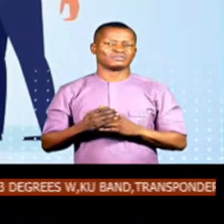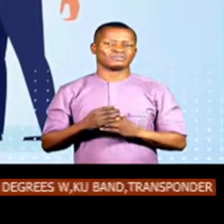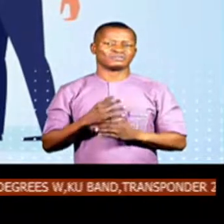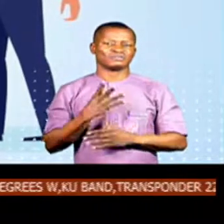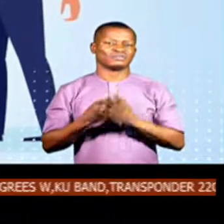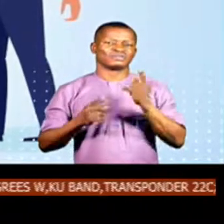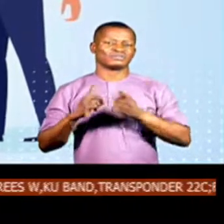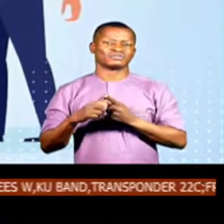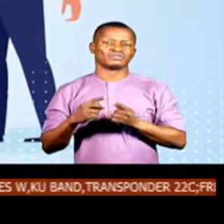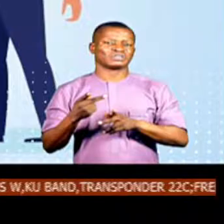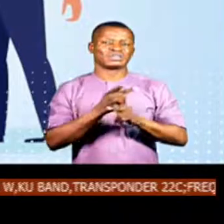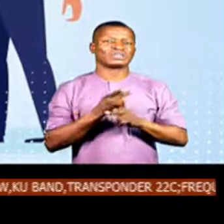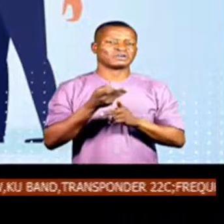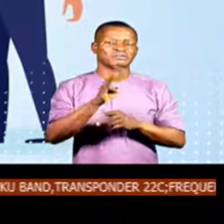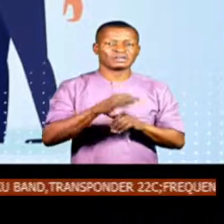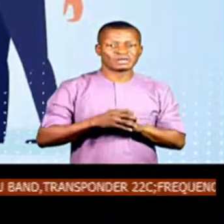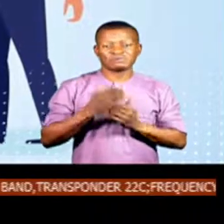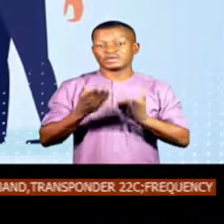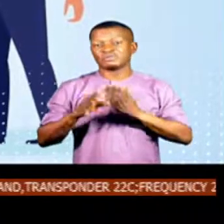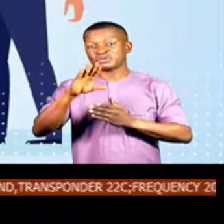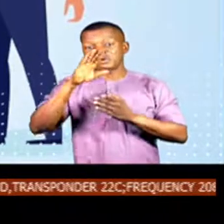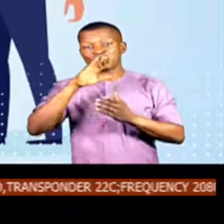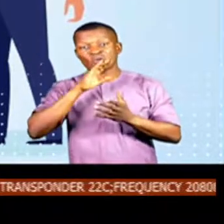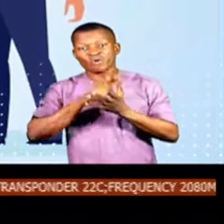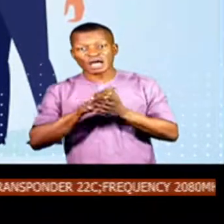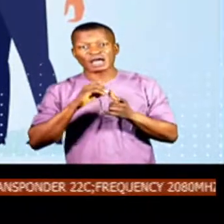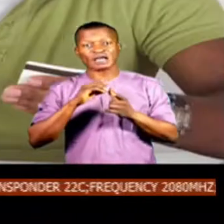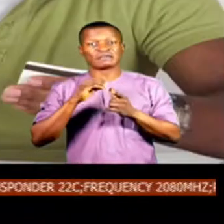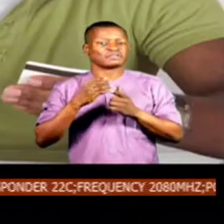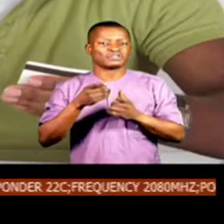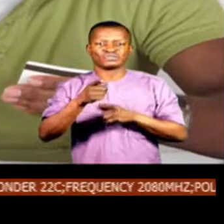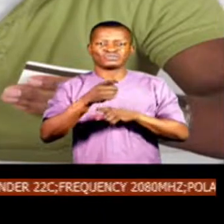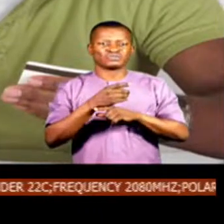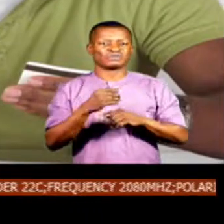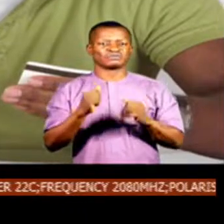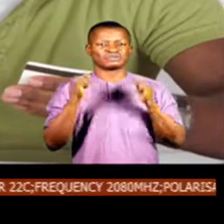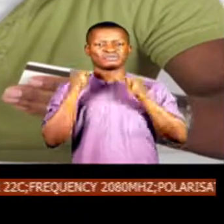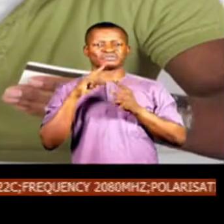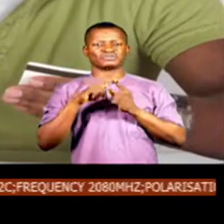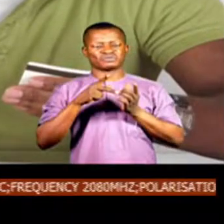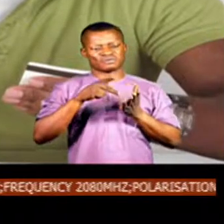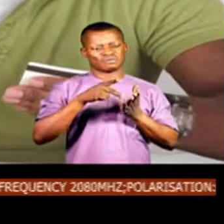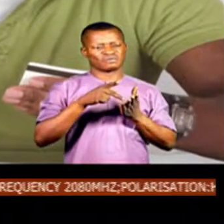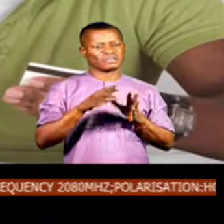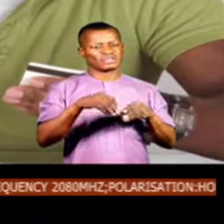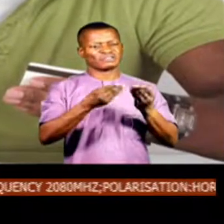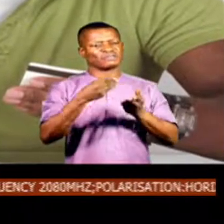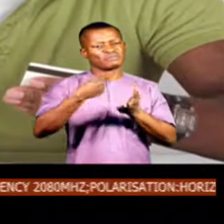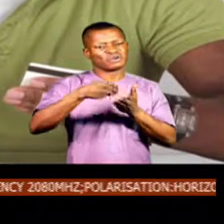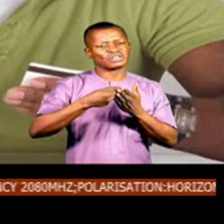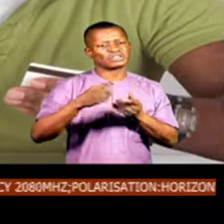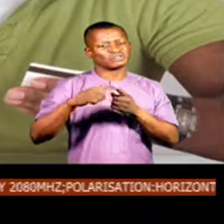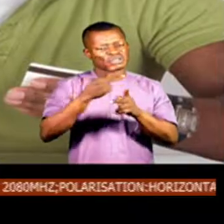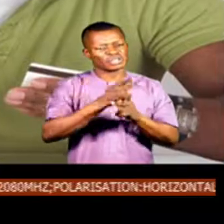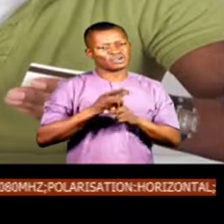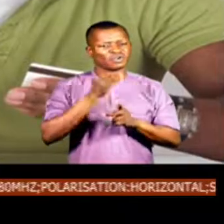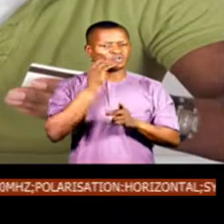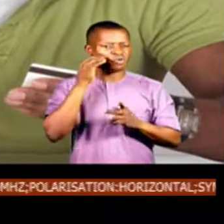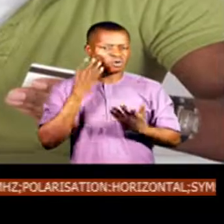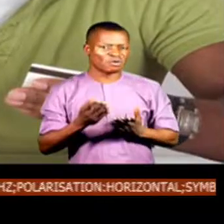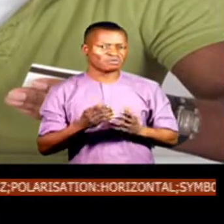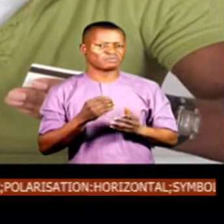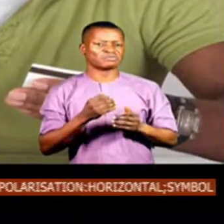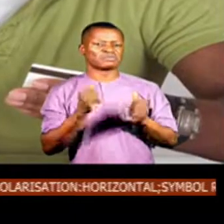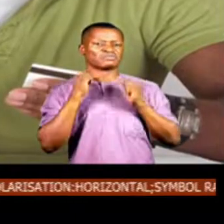spouse money to run the home, or you don't pay school fees, you don't pay the rent. If you have a mortgage,